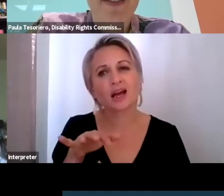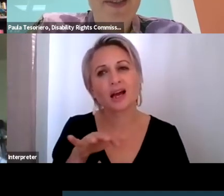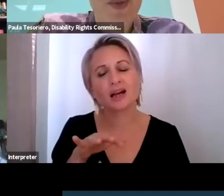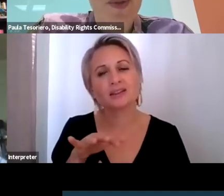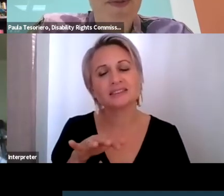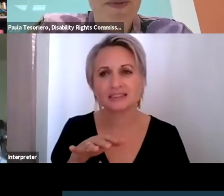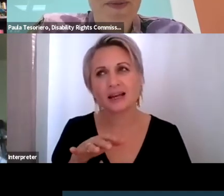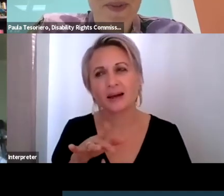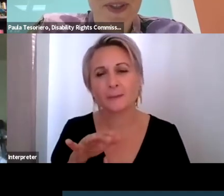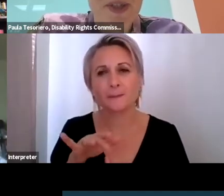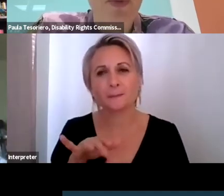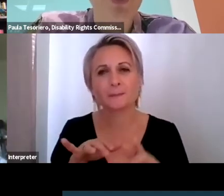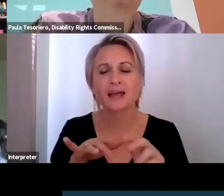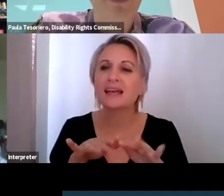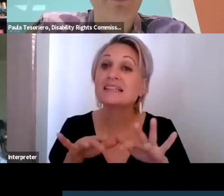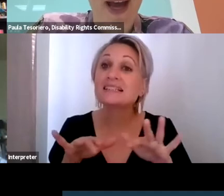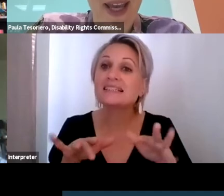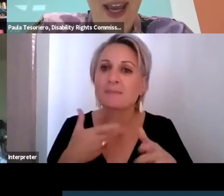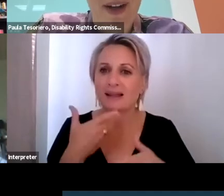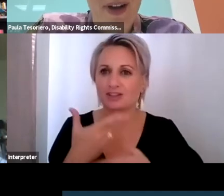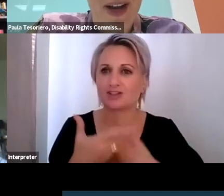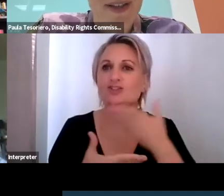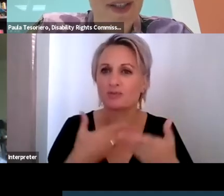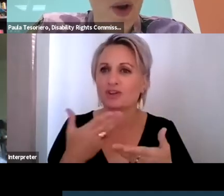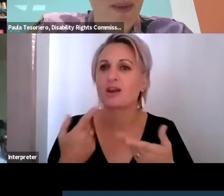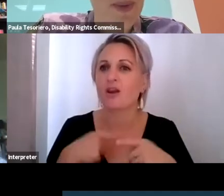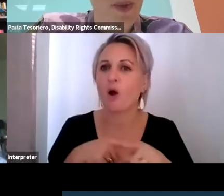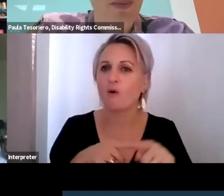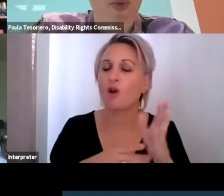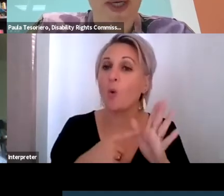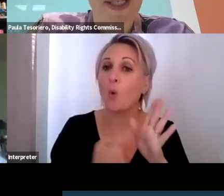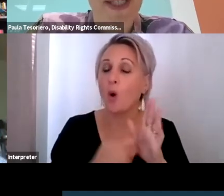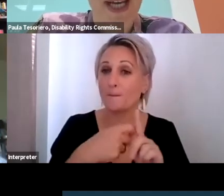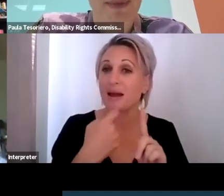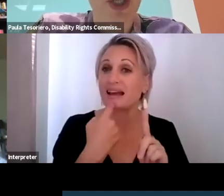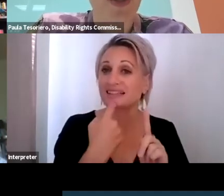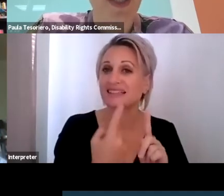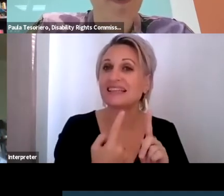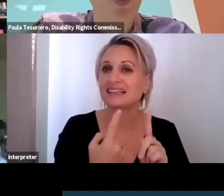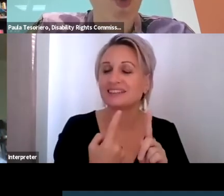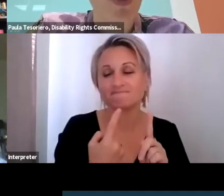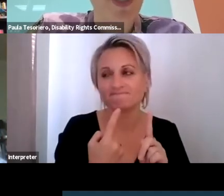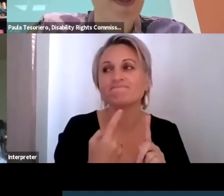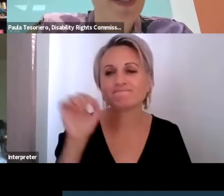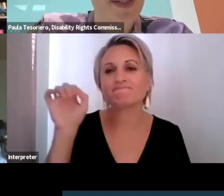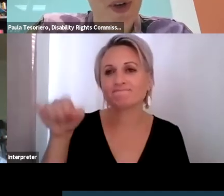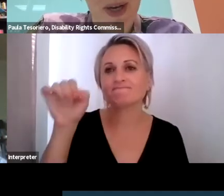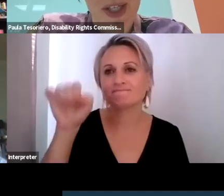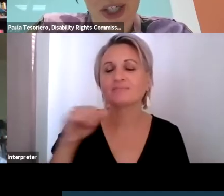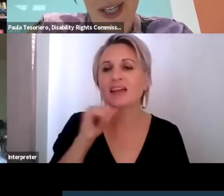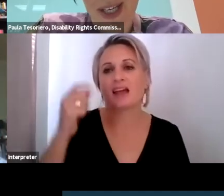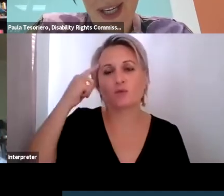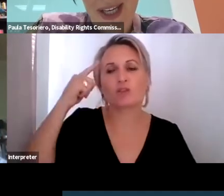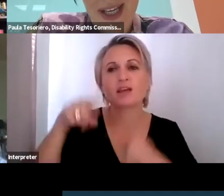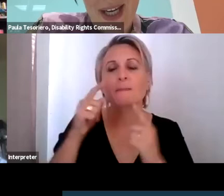similar sort of description that Mark had around, you know, up to a certain point, including sort of law graduates, is very